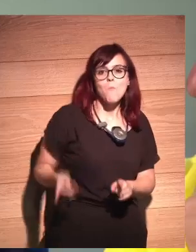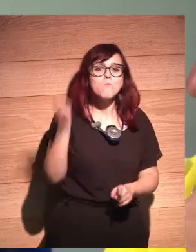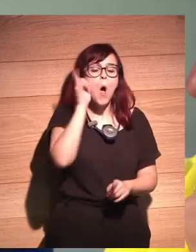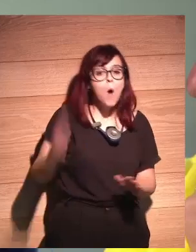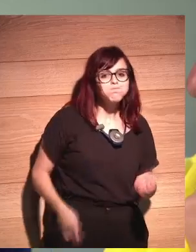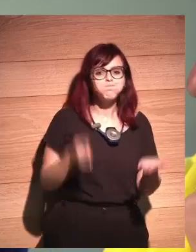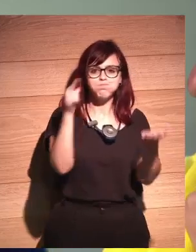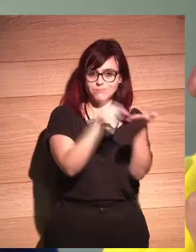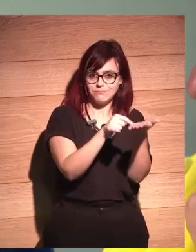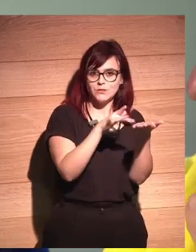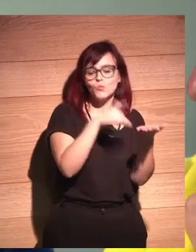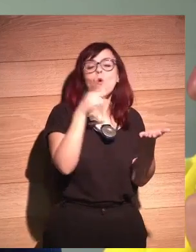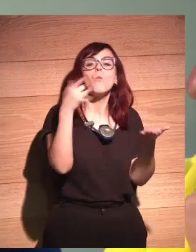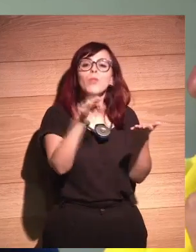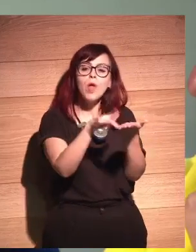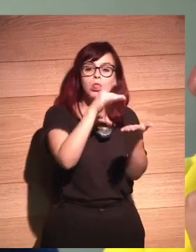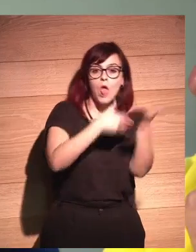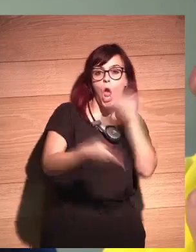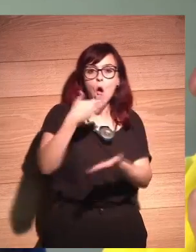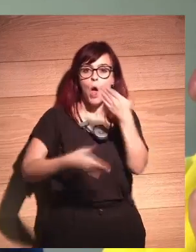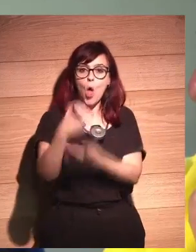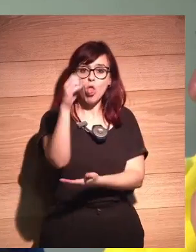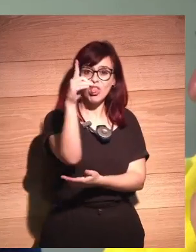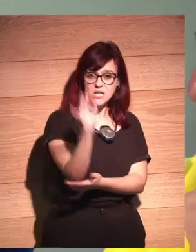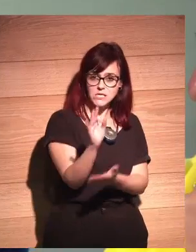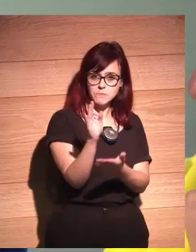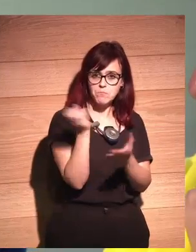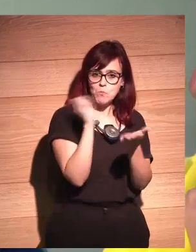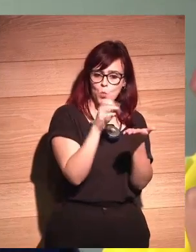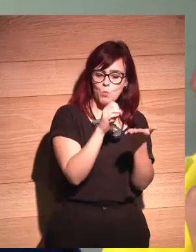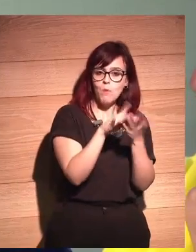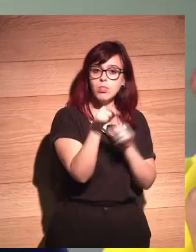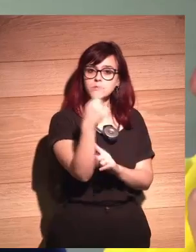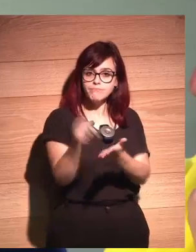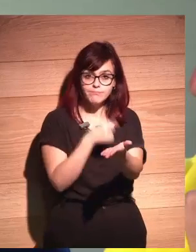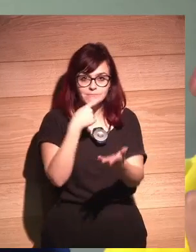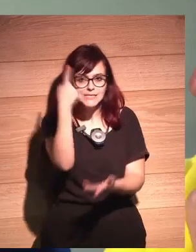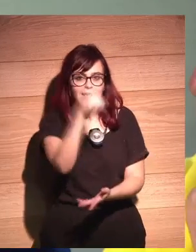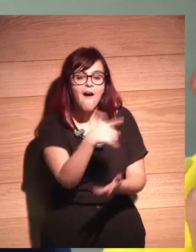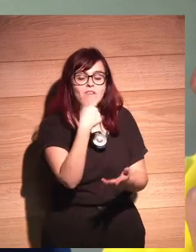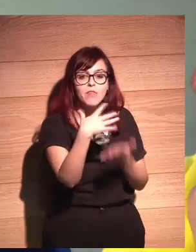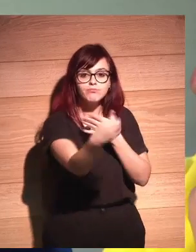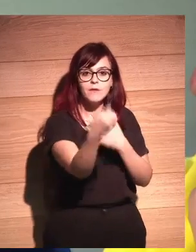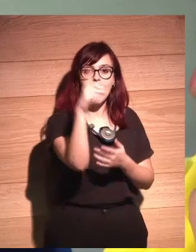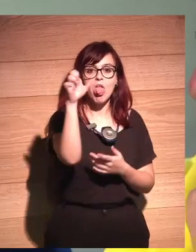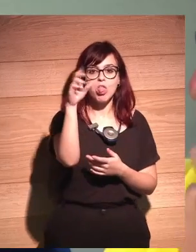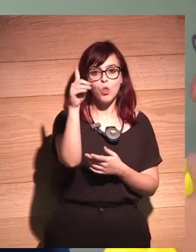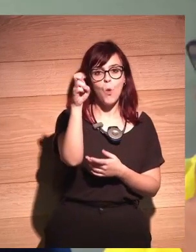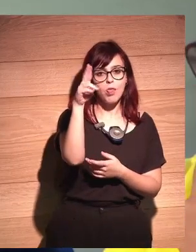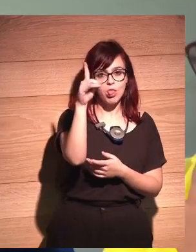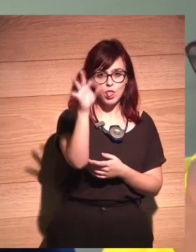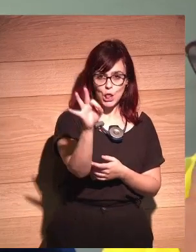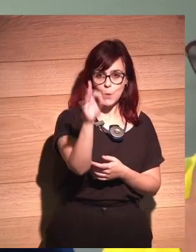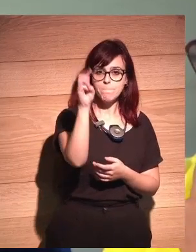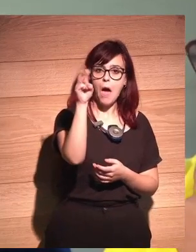every student could have a tool that could measure and report their contribution to SDGs, I could know that and hire this person.